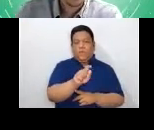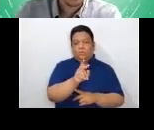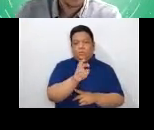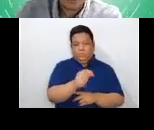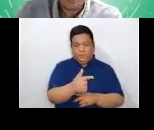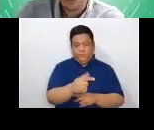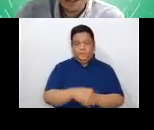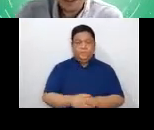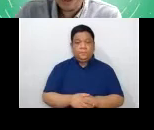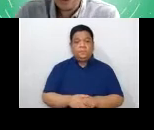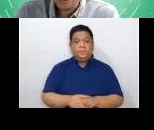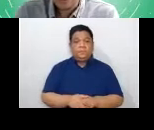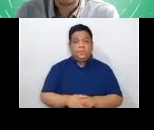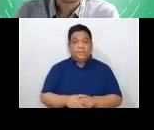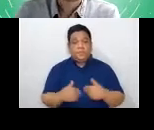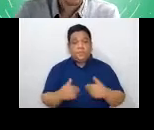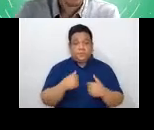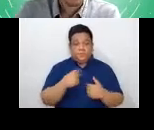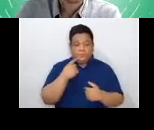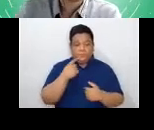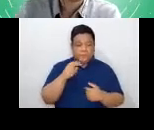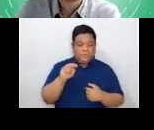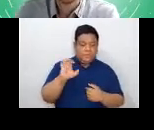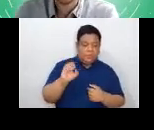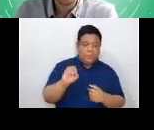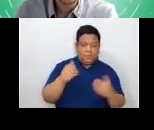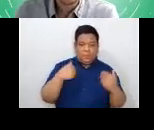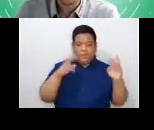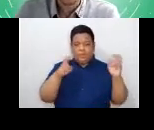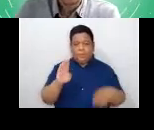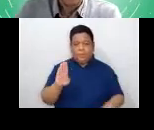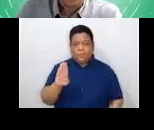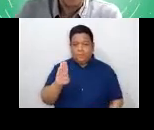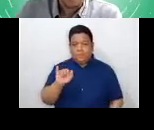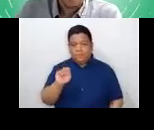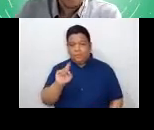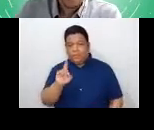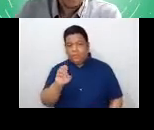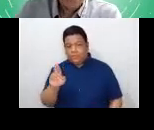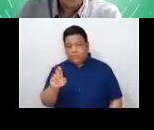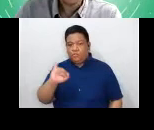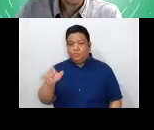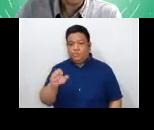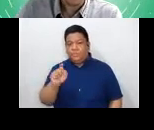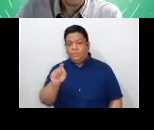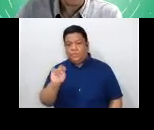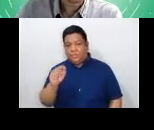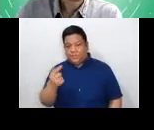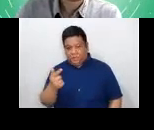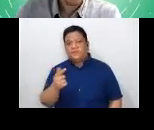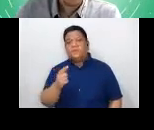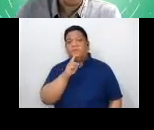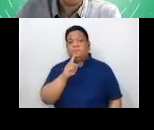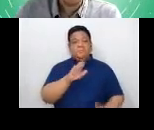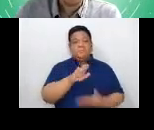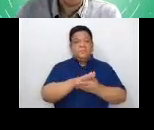the names here, mentioned binder jetting as their topic. So I feel like it's a nice sneak